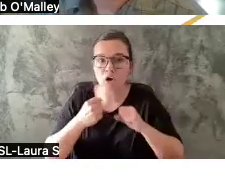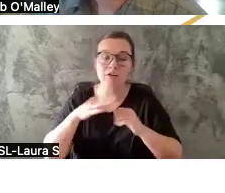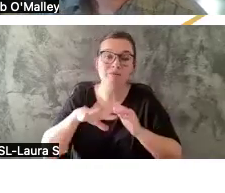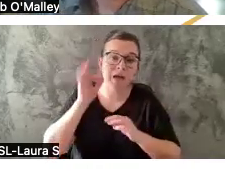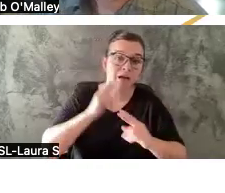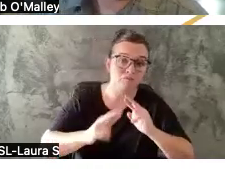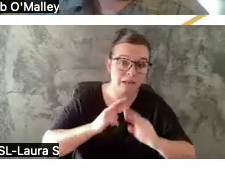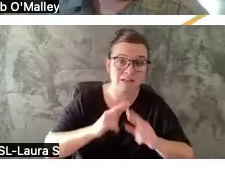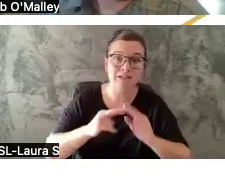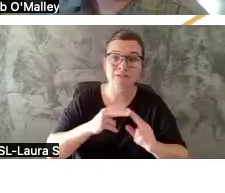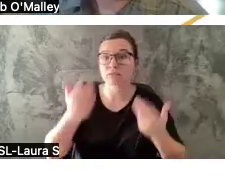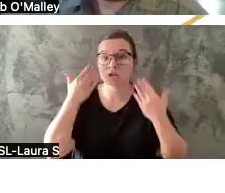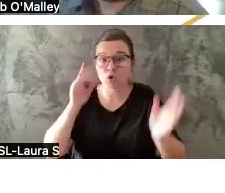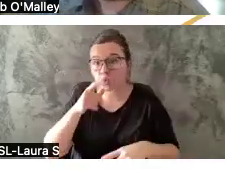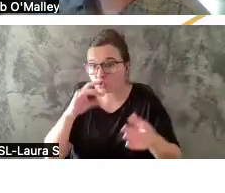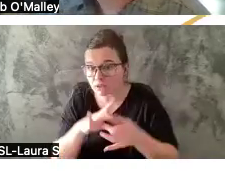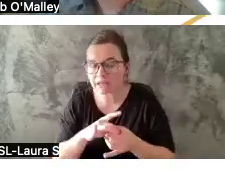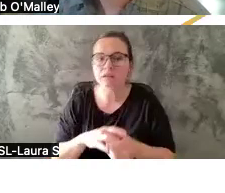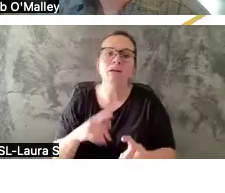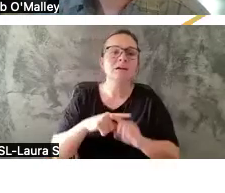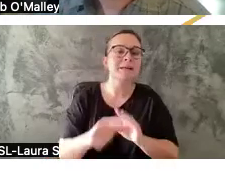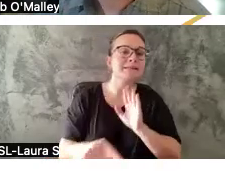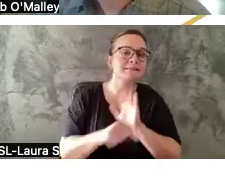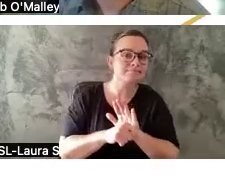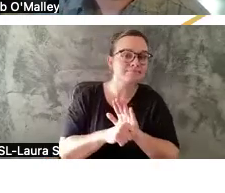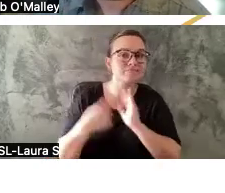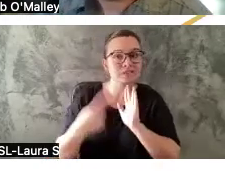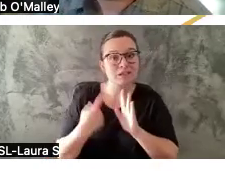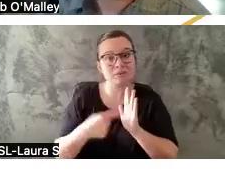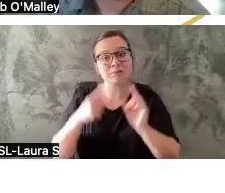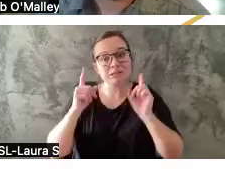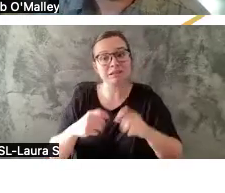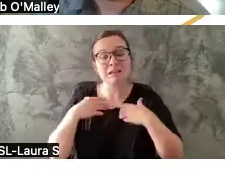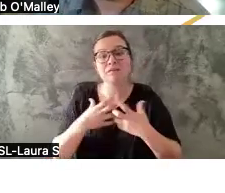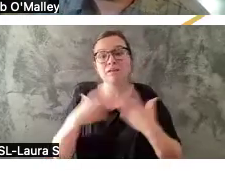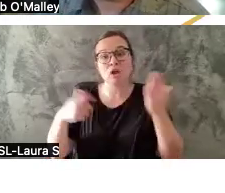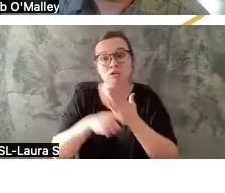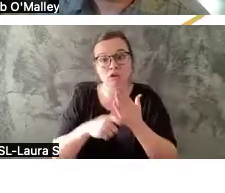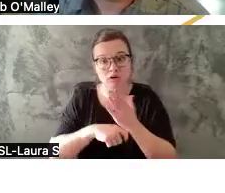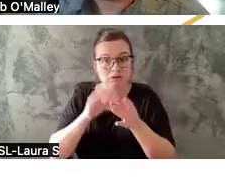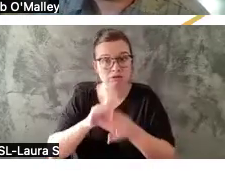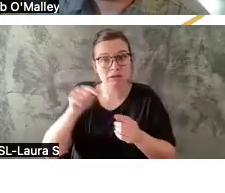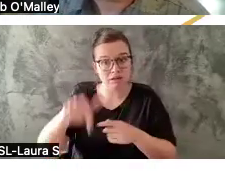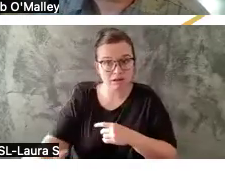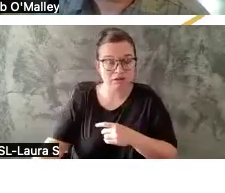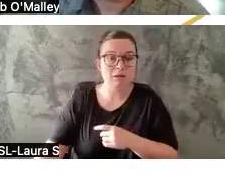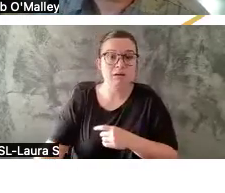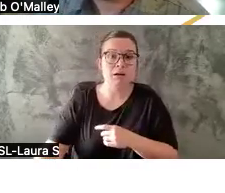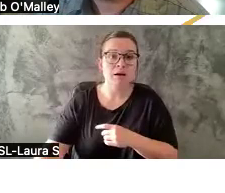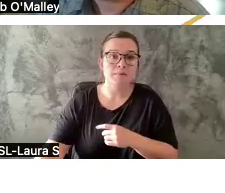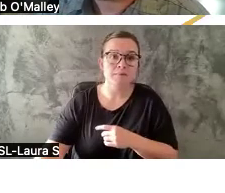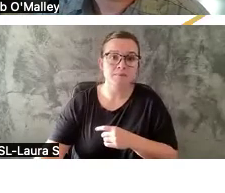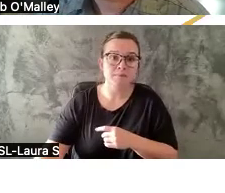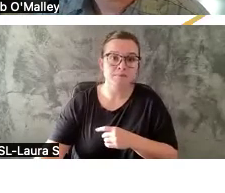didn't know about. On the downside, sometimes these tests, and there's a lot of articles about this you can read